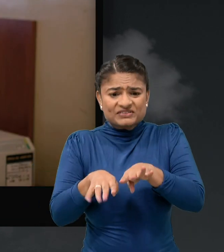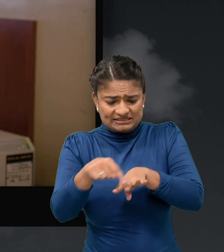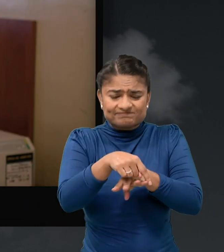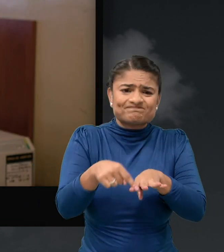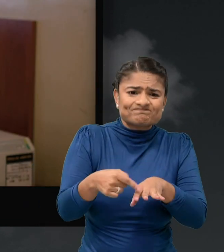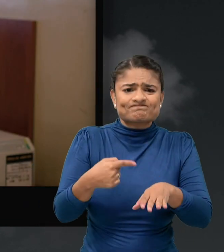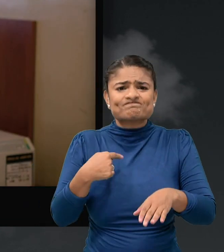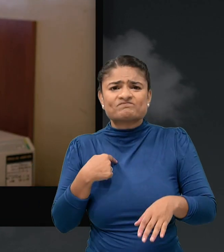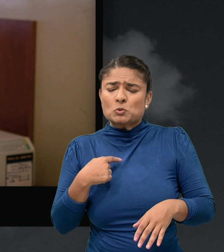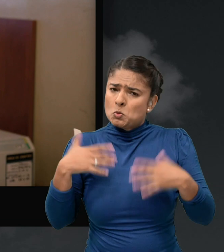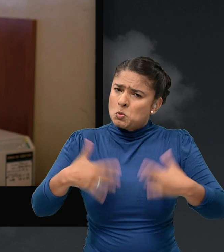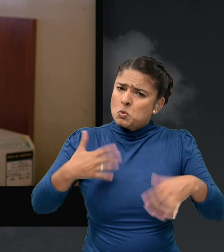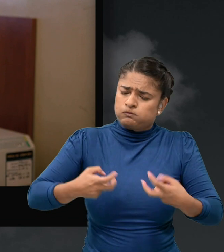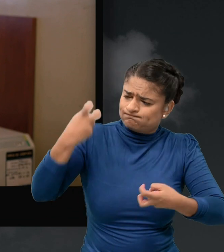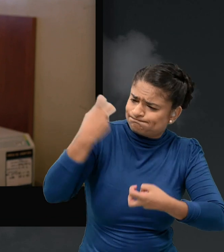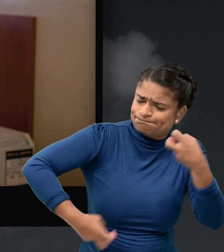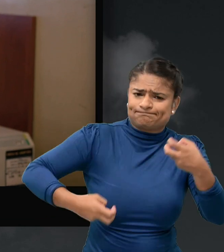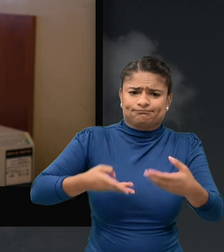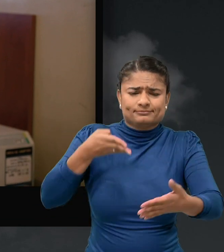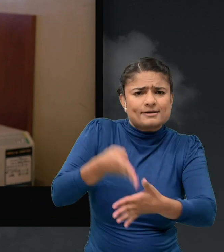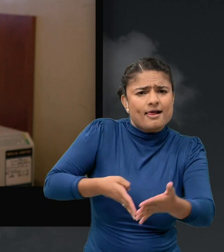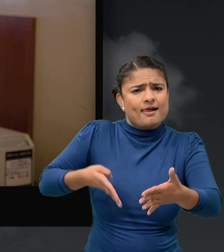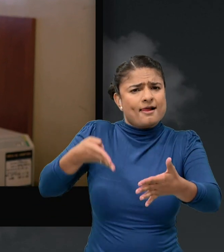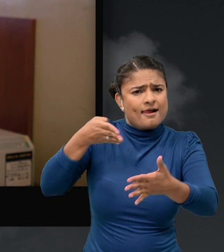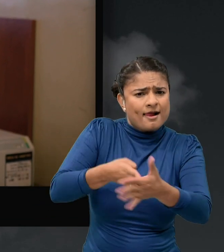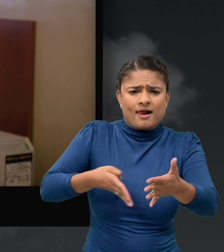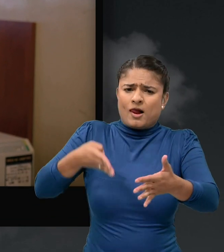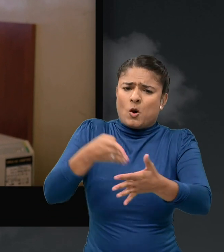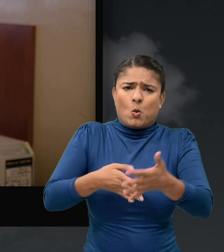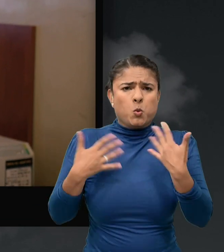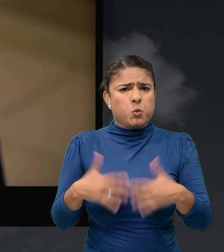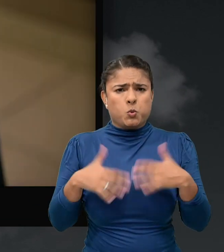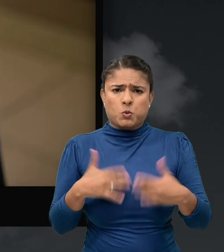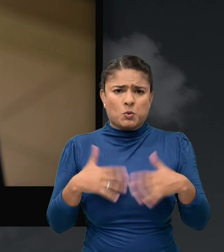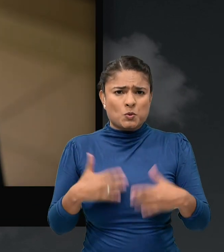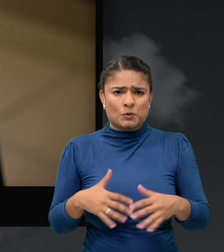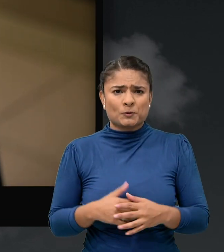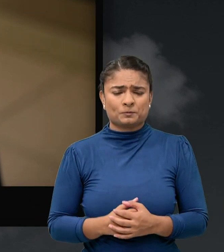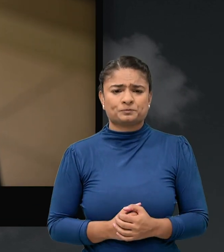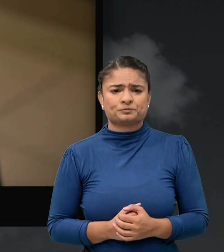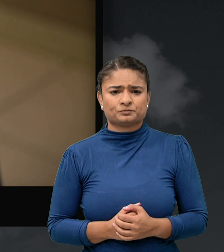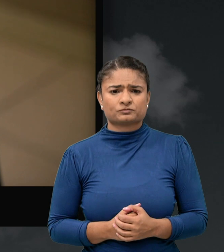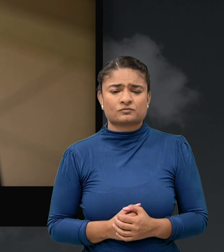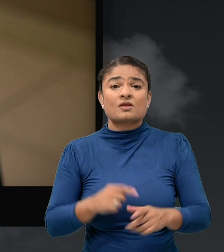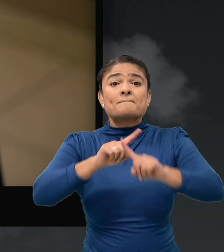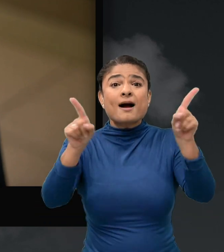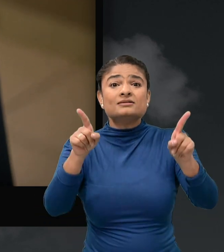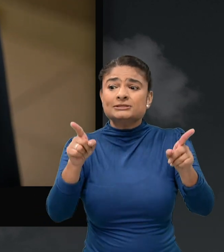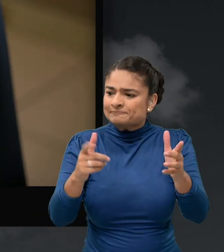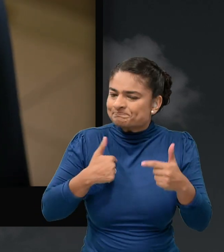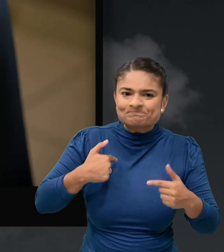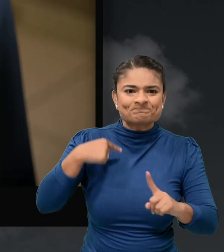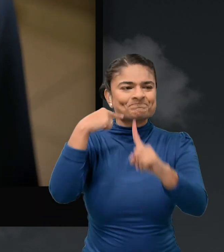go tloa o le monyane go batla ile ntwe e bima ntho ngwe la go